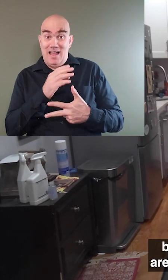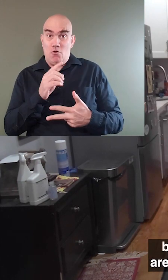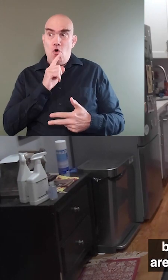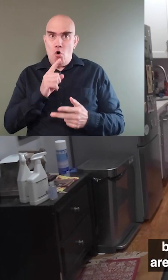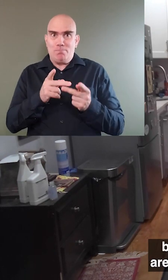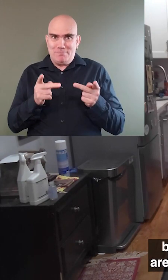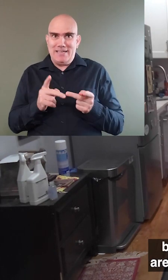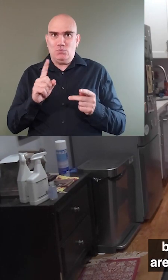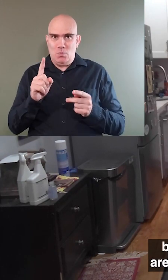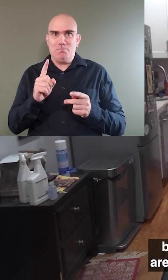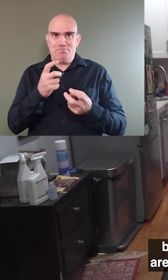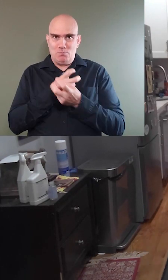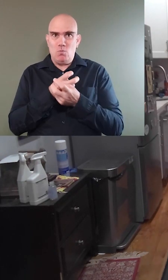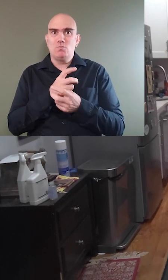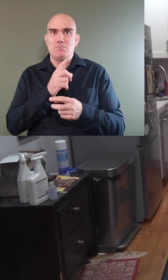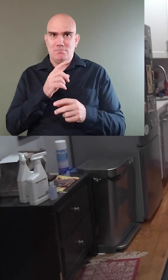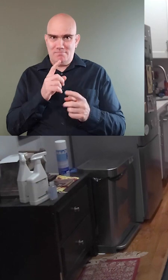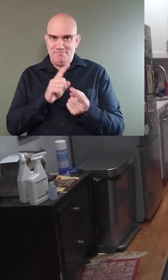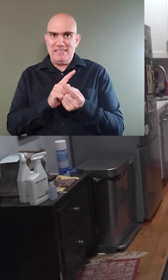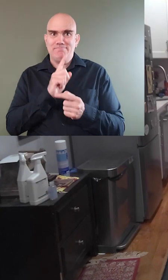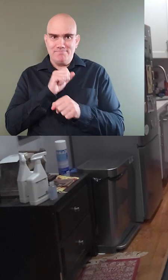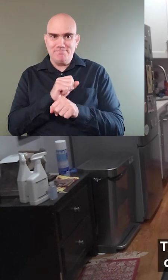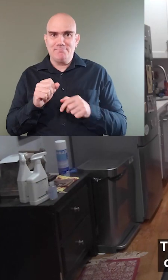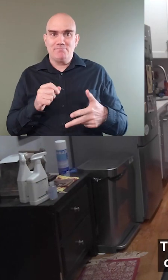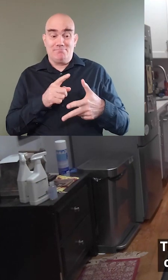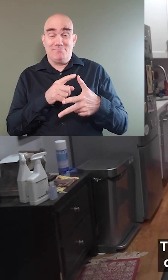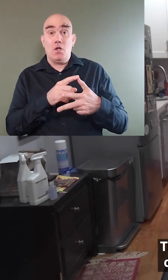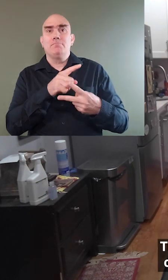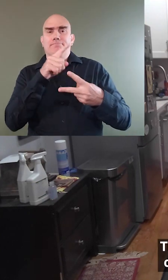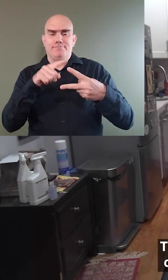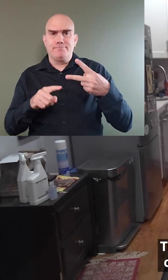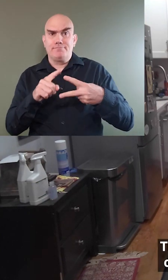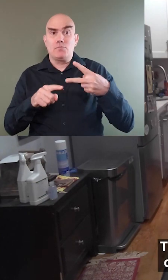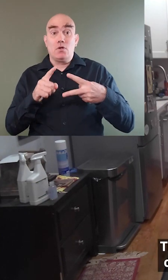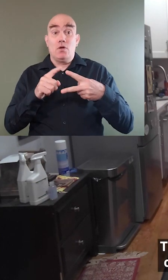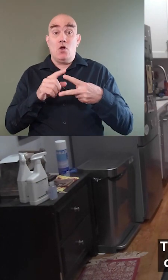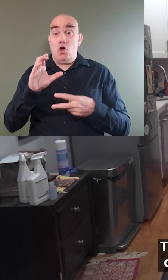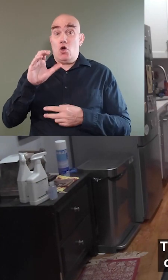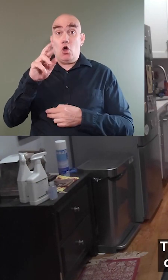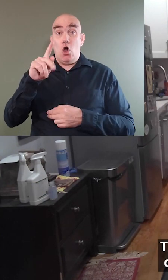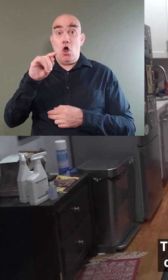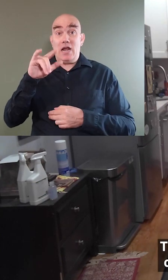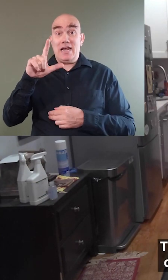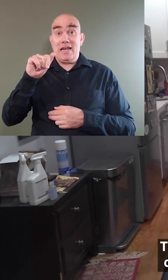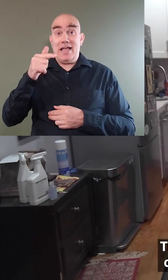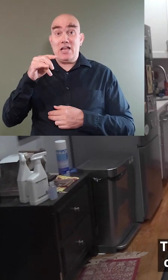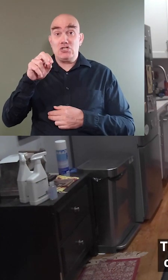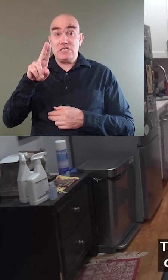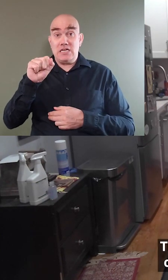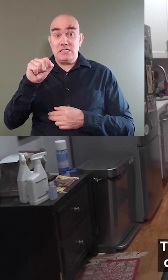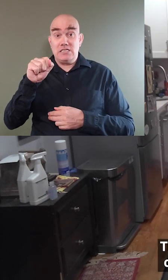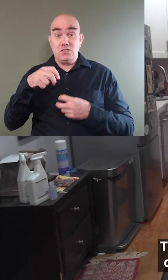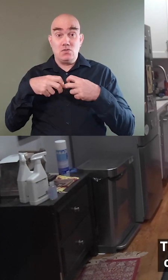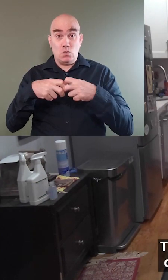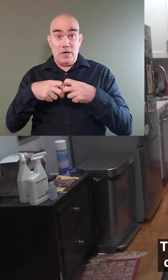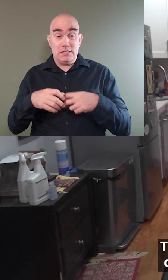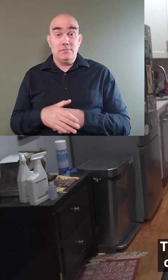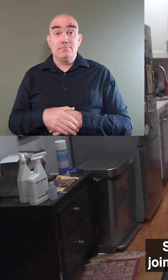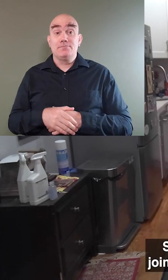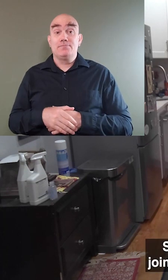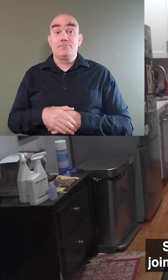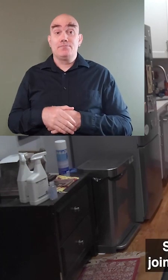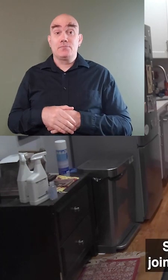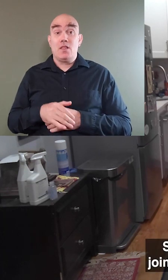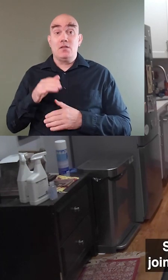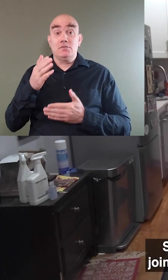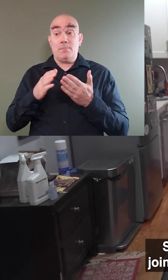are places where bones meet. The second kind of joint is called a cartilaginous joint.